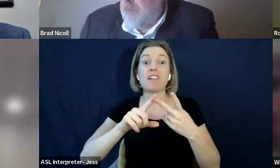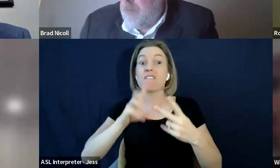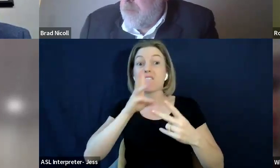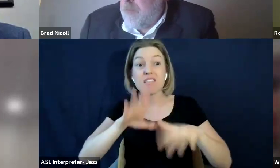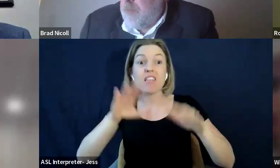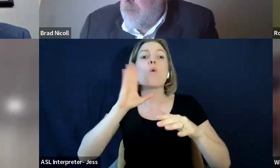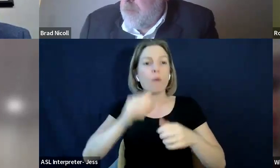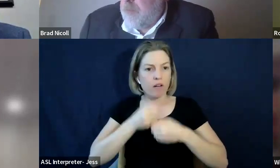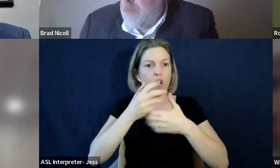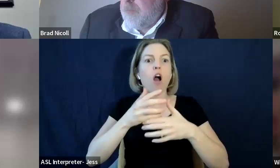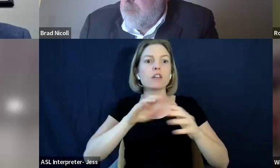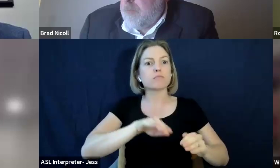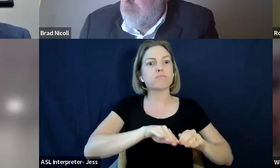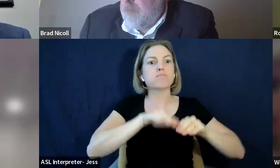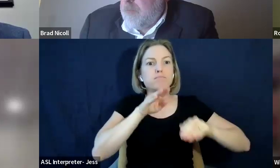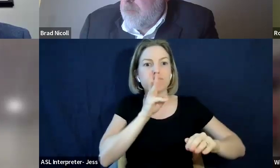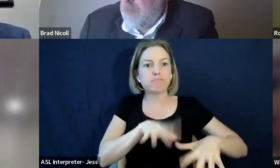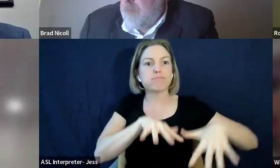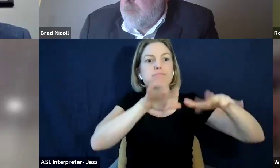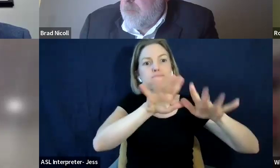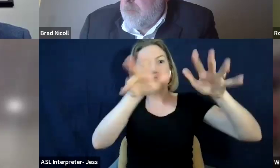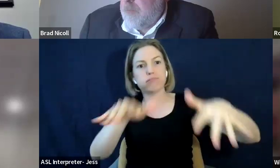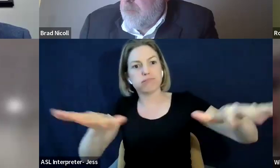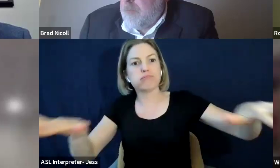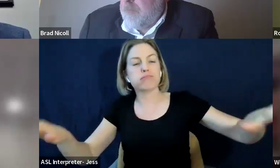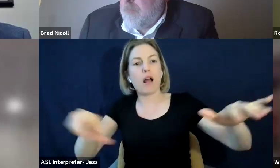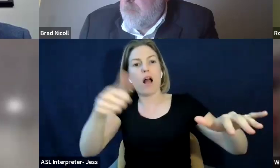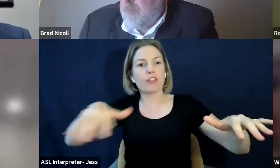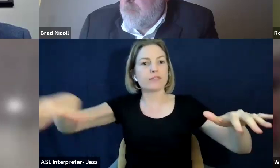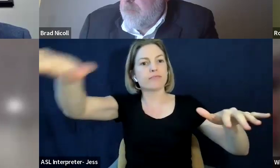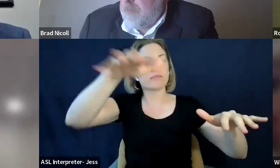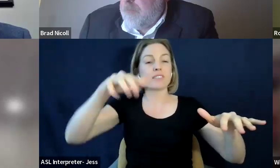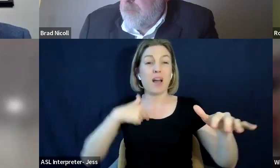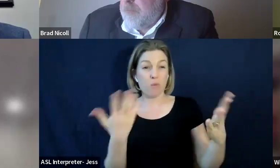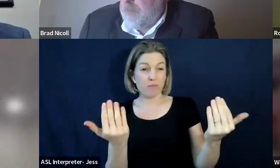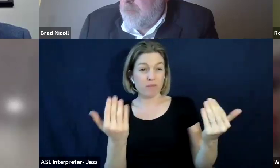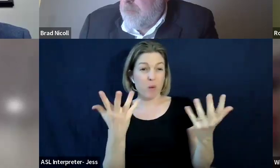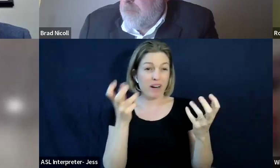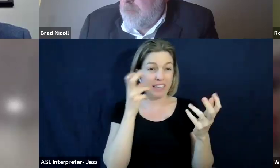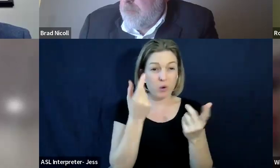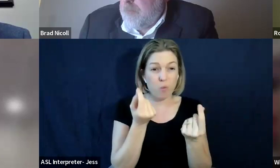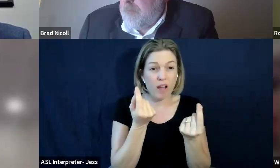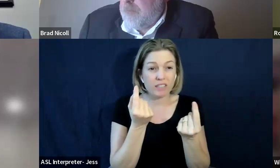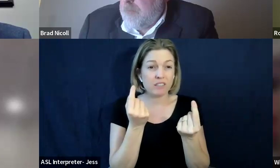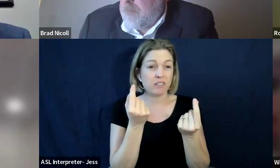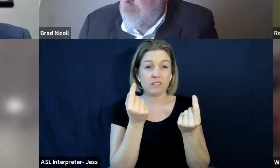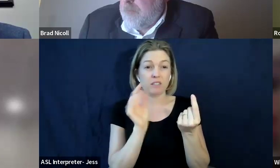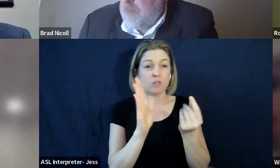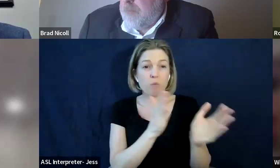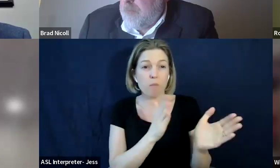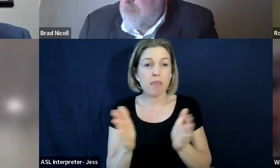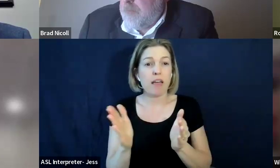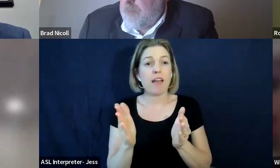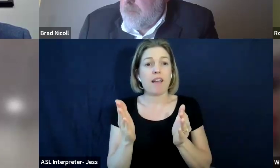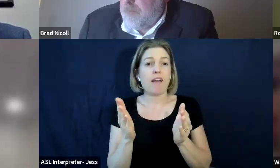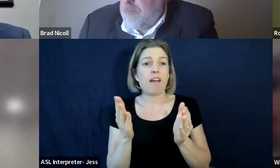cause overflow of material into adjoining areas. And I'd like to hear what the RAM plans, what